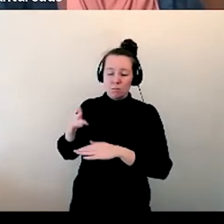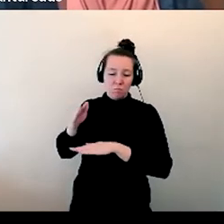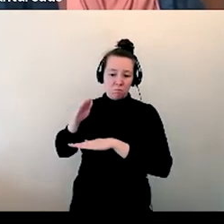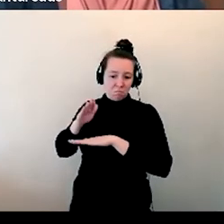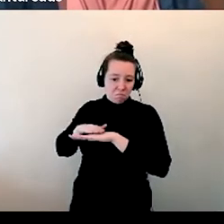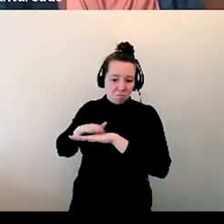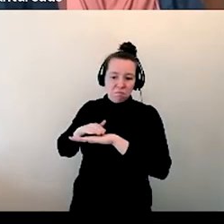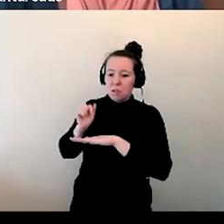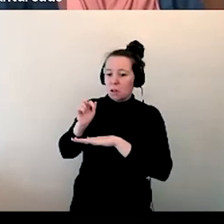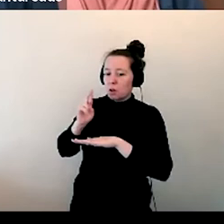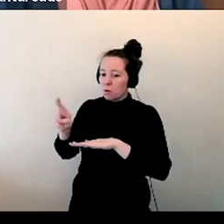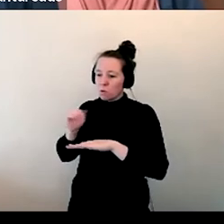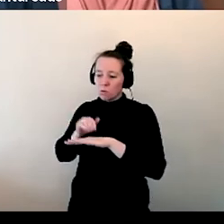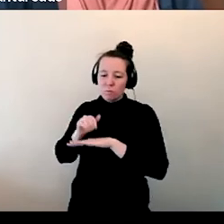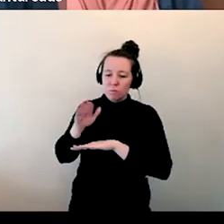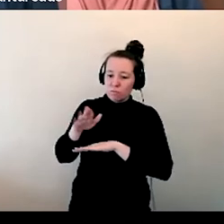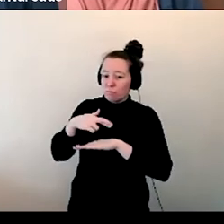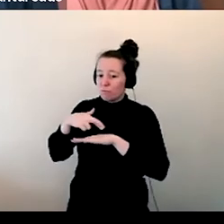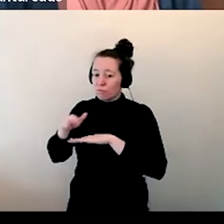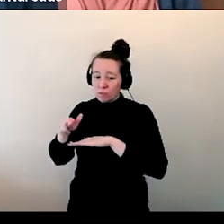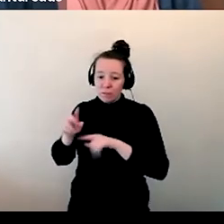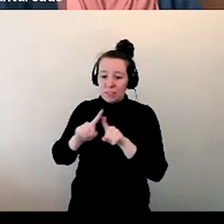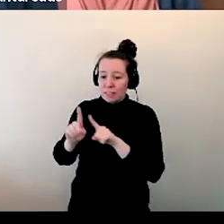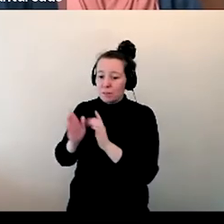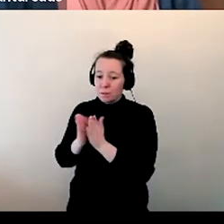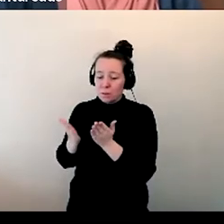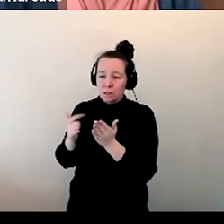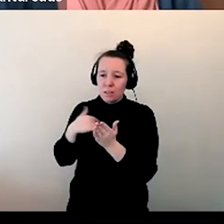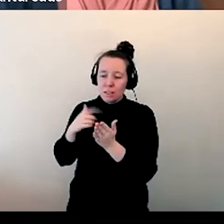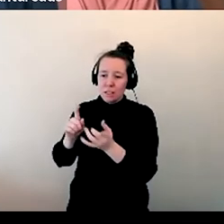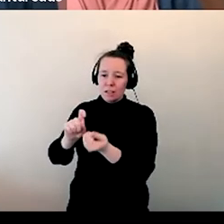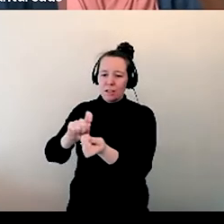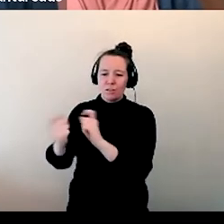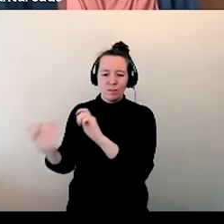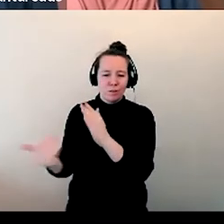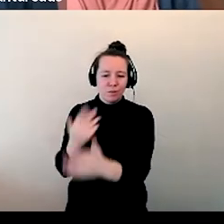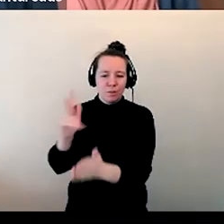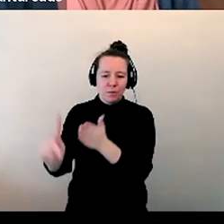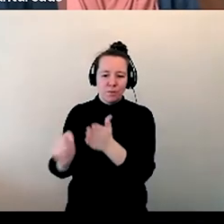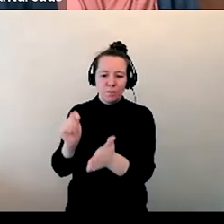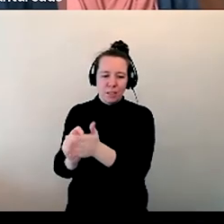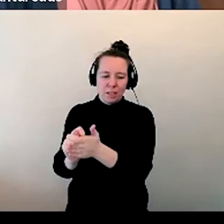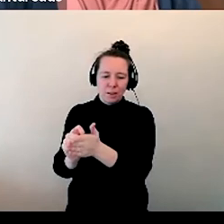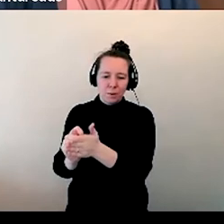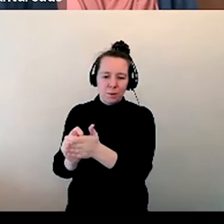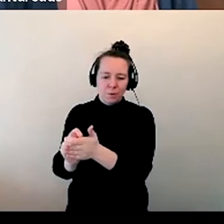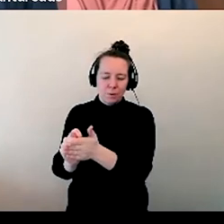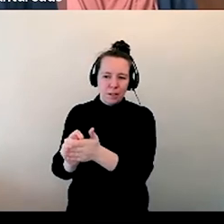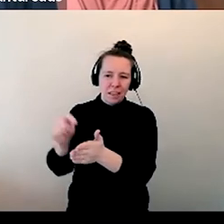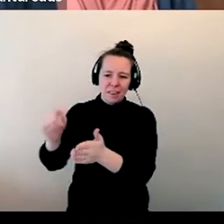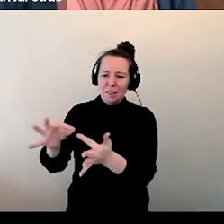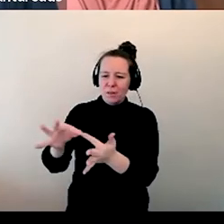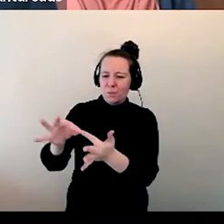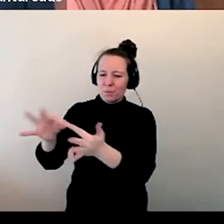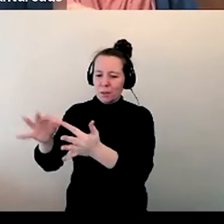surrounding the kind of content that we were consuming, because book talk, it does have its advantages, but one thing that many